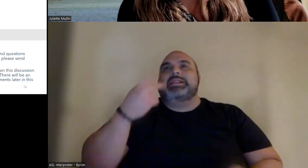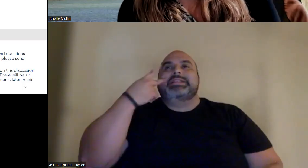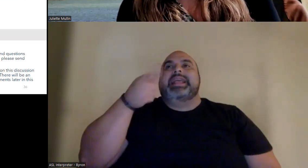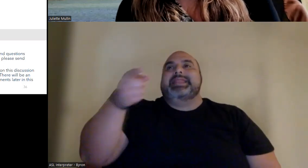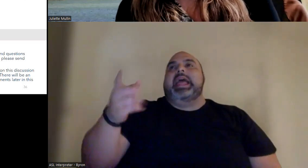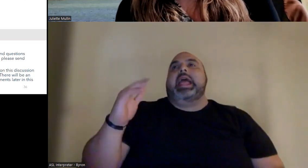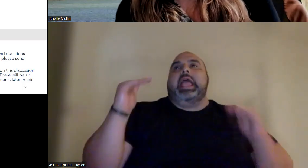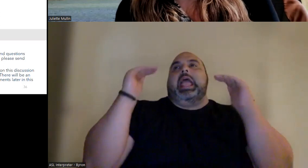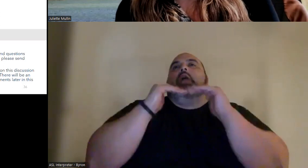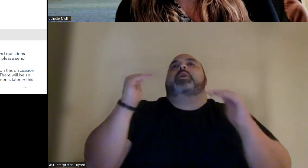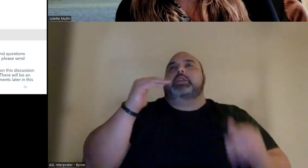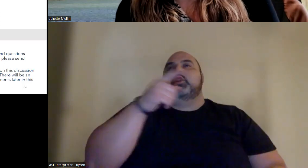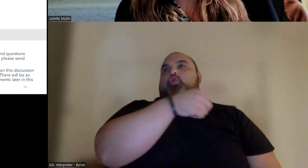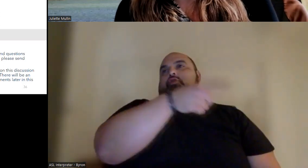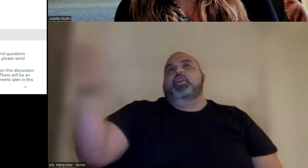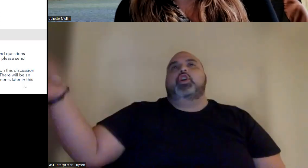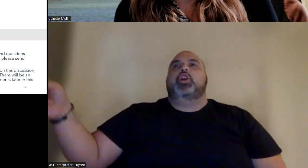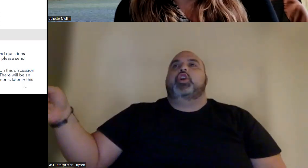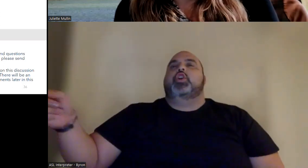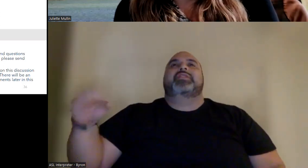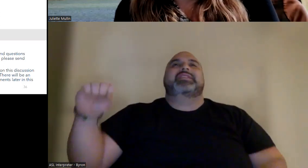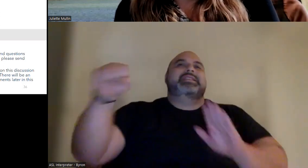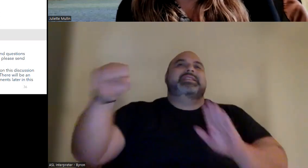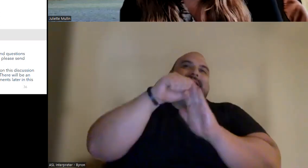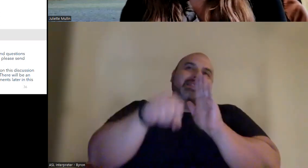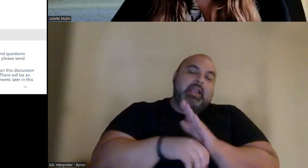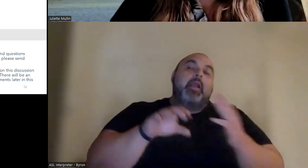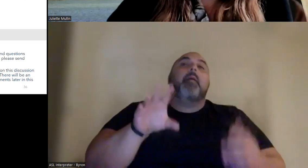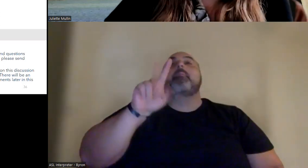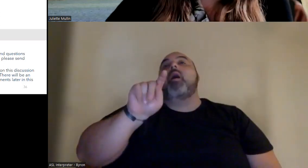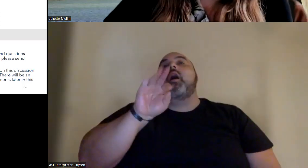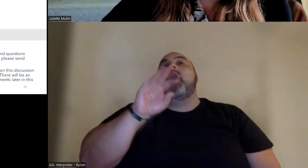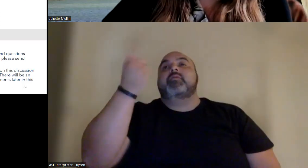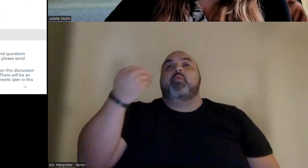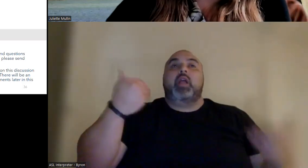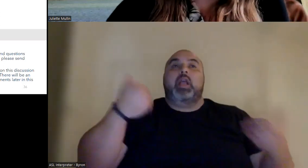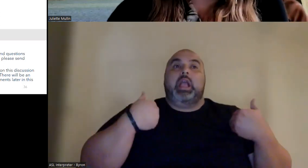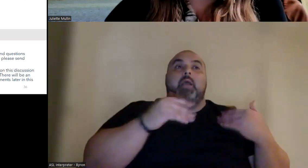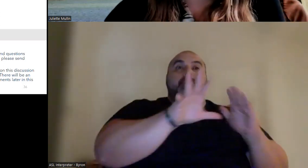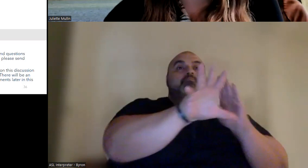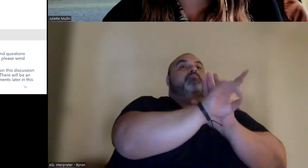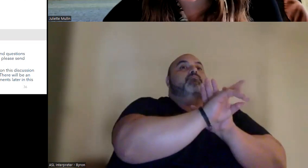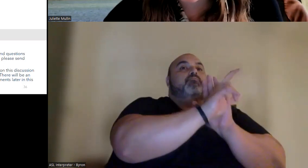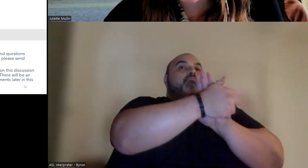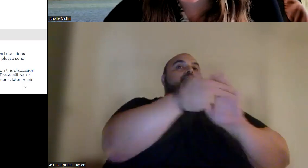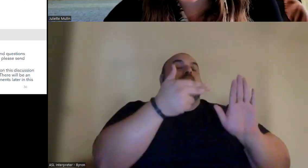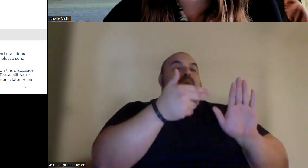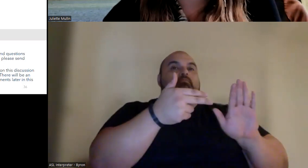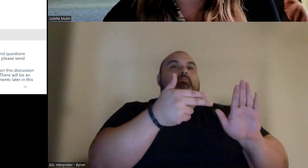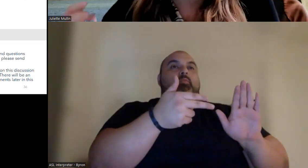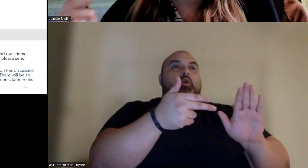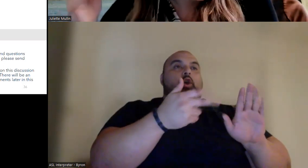across facilities across the state, whereas if someone had designated essential caregivers,